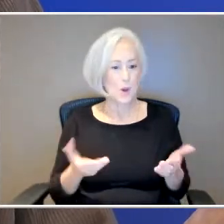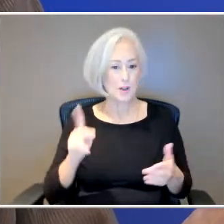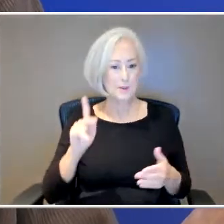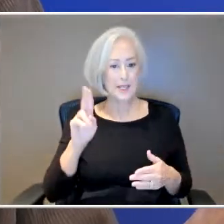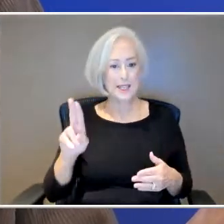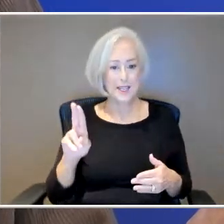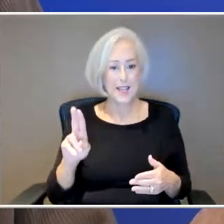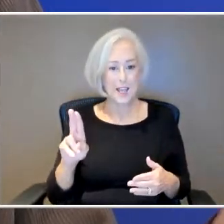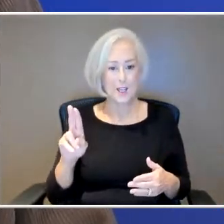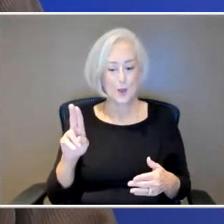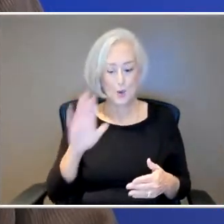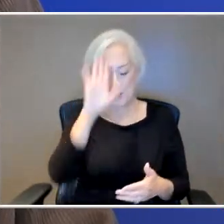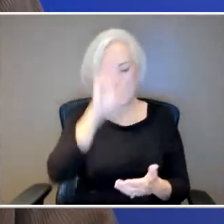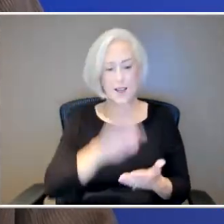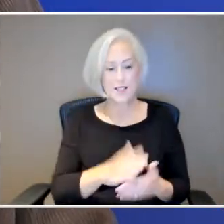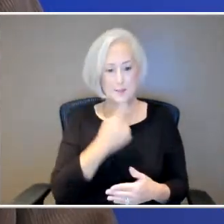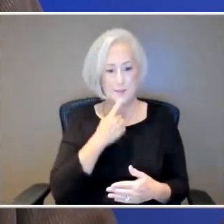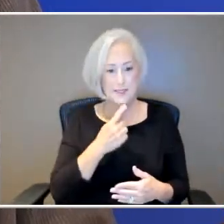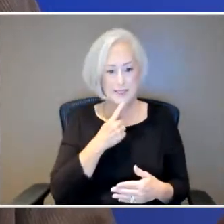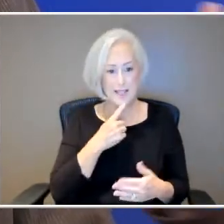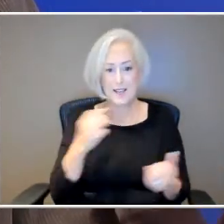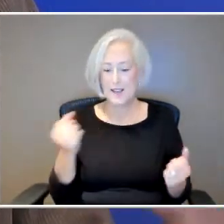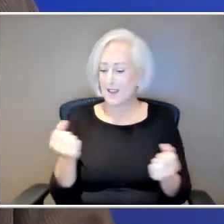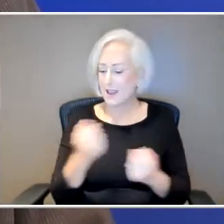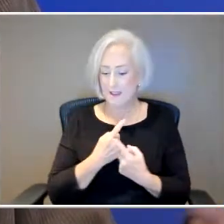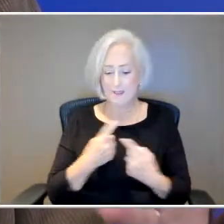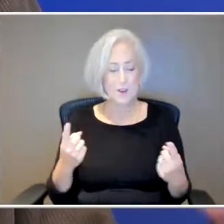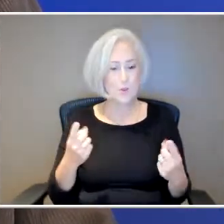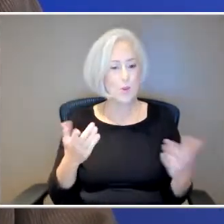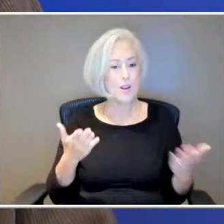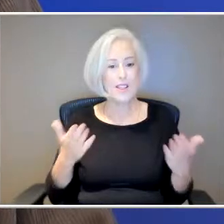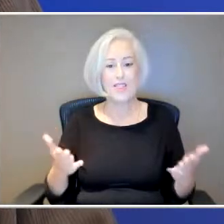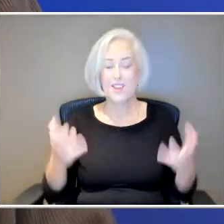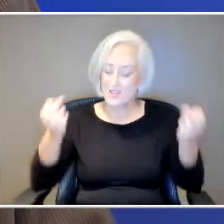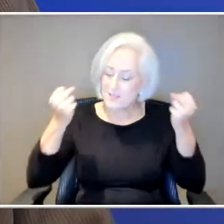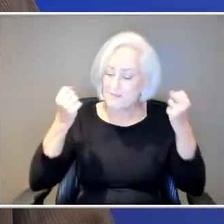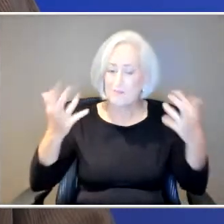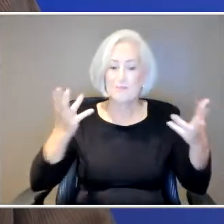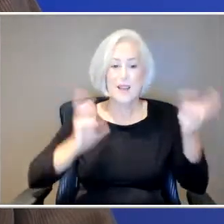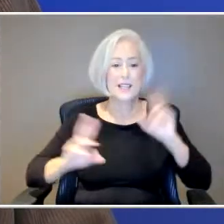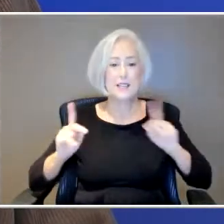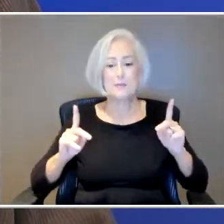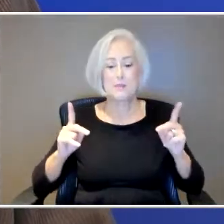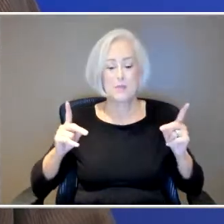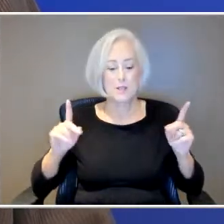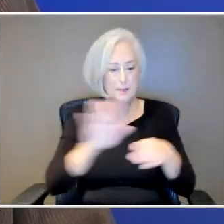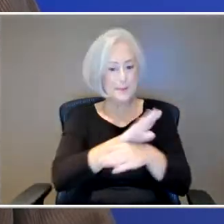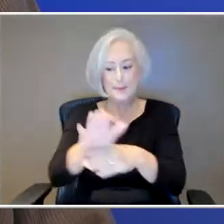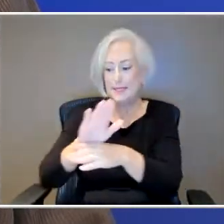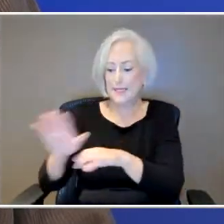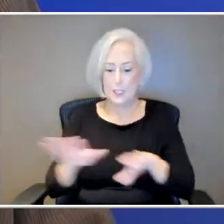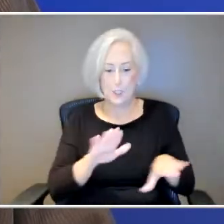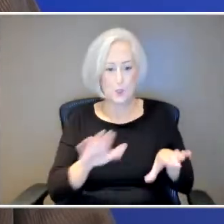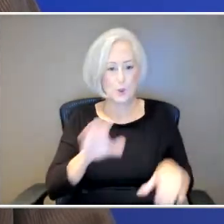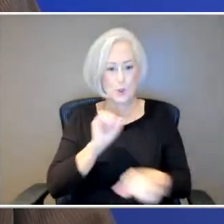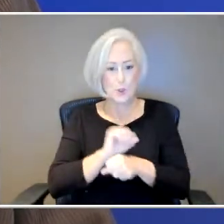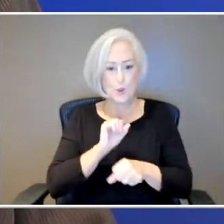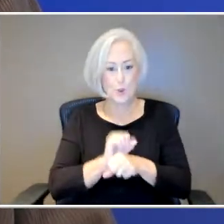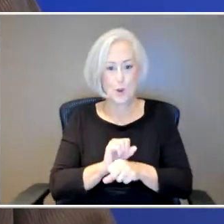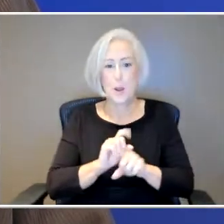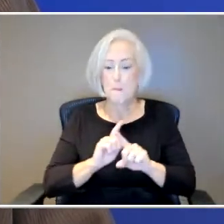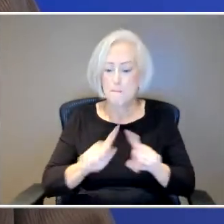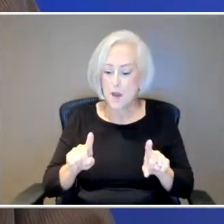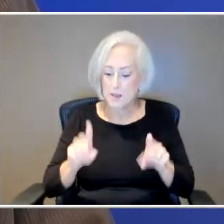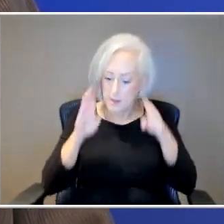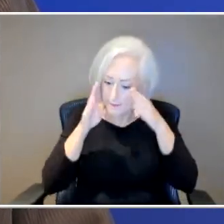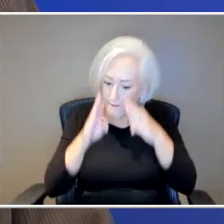said. And everybody's there's hundreds of people running around and doing their job, but they literally act like you are their only patient.